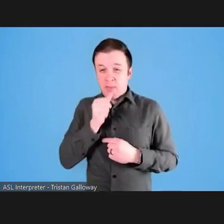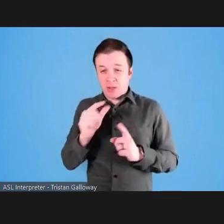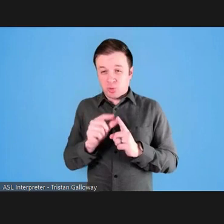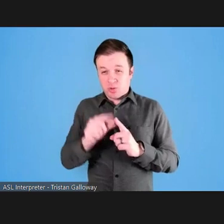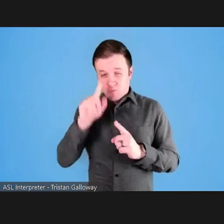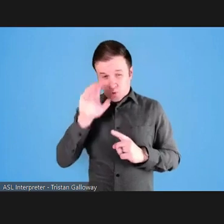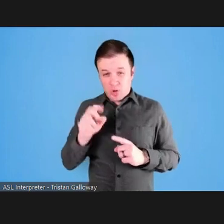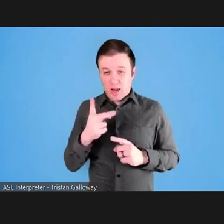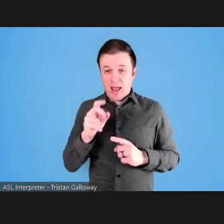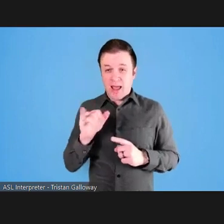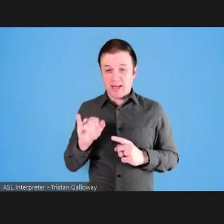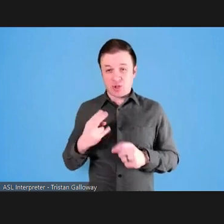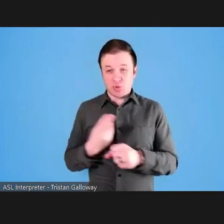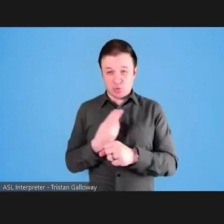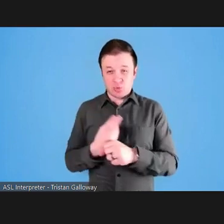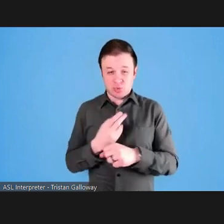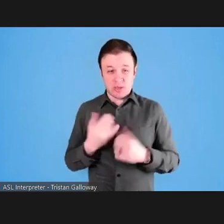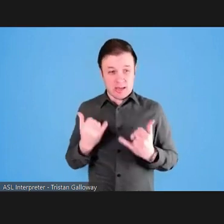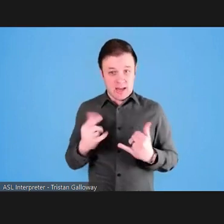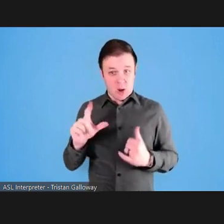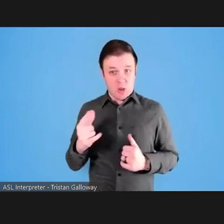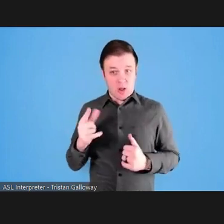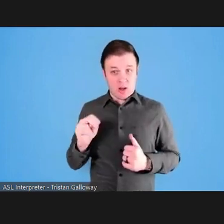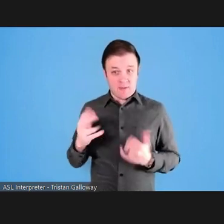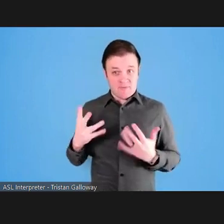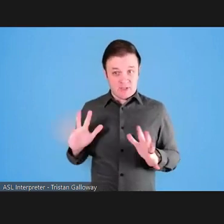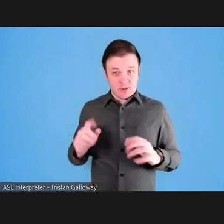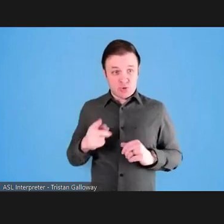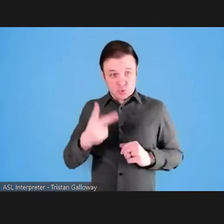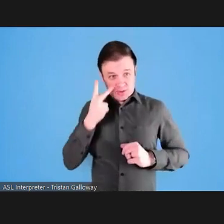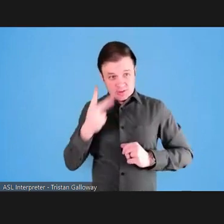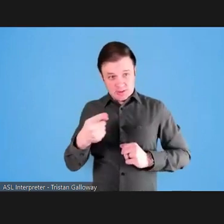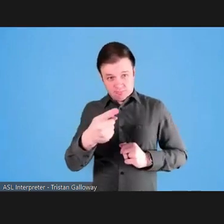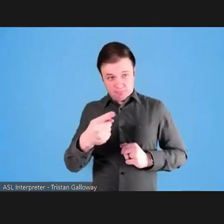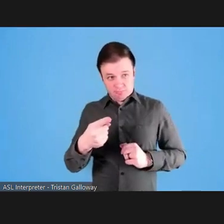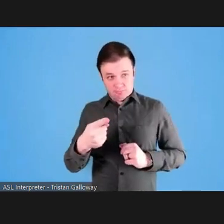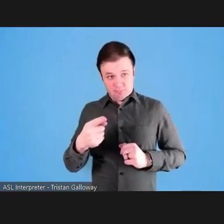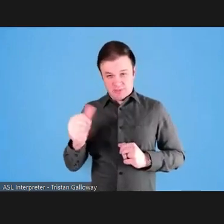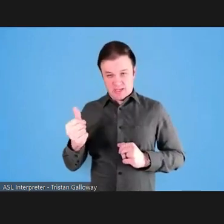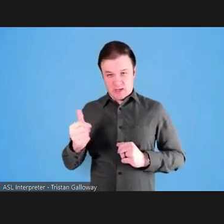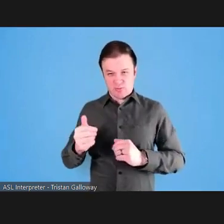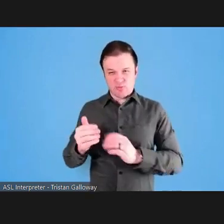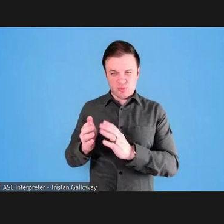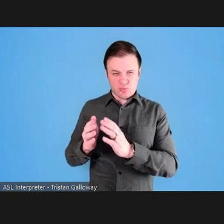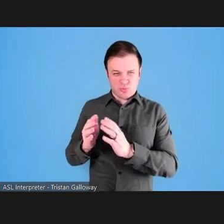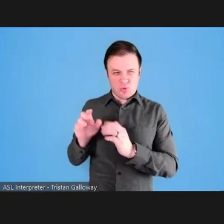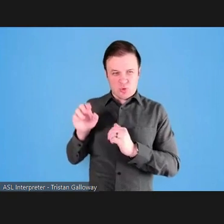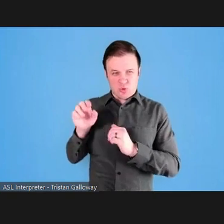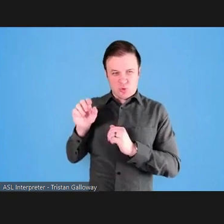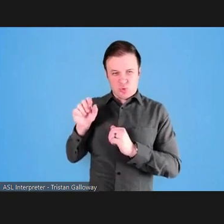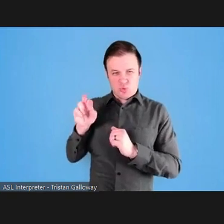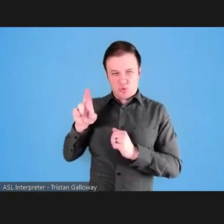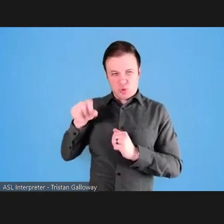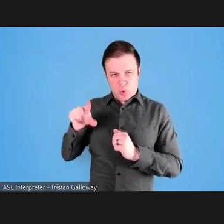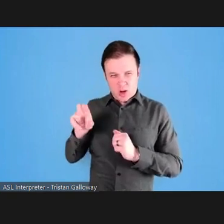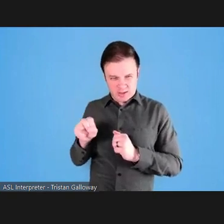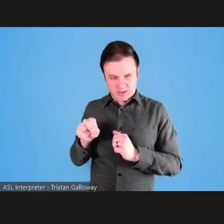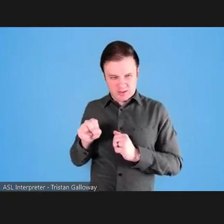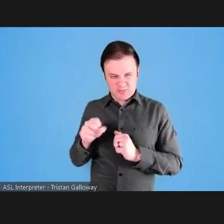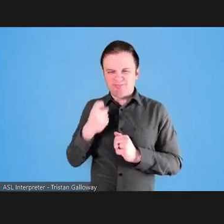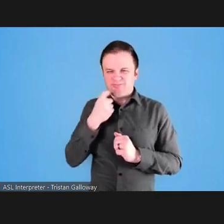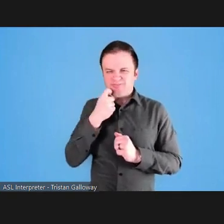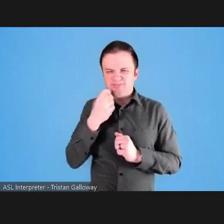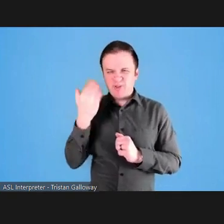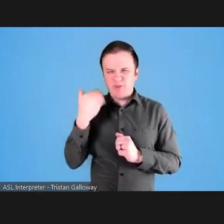use. Now that I'm logged on, you can see the list of 10 request templates that Randy introduced